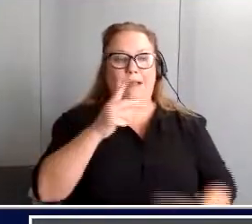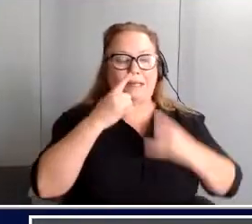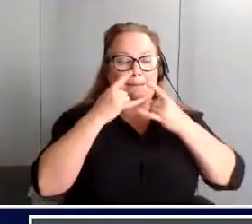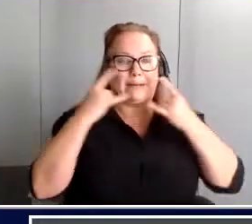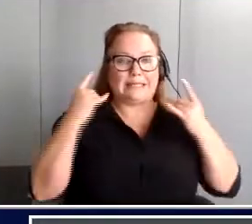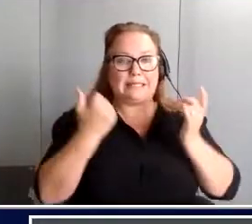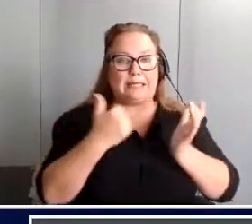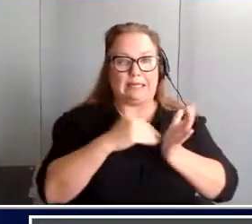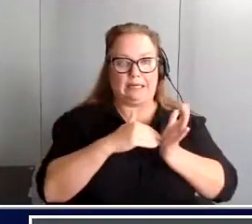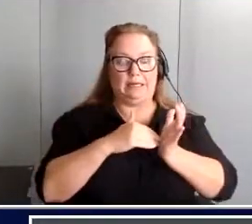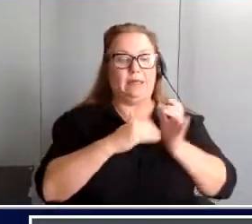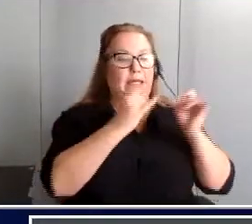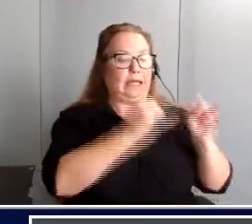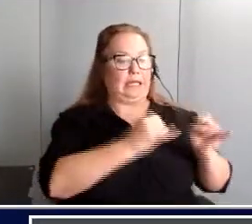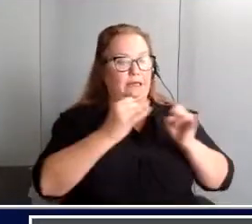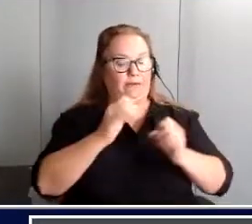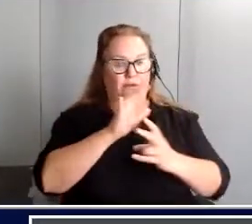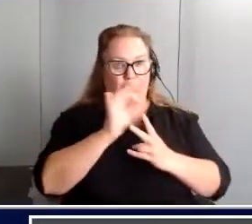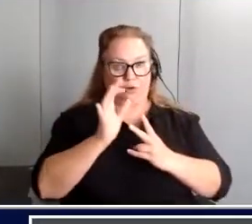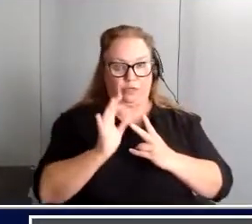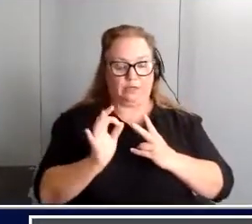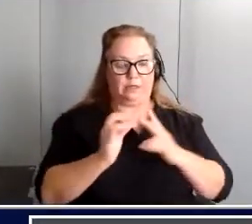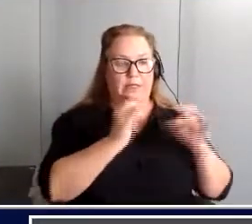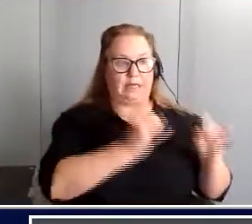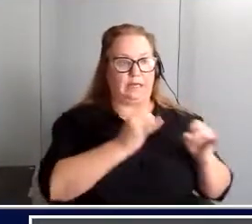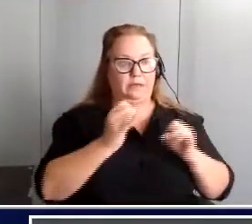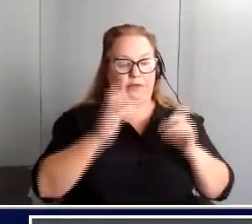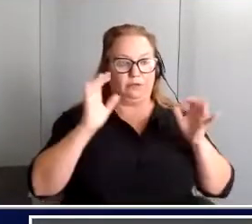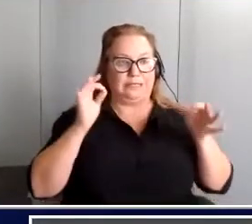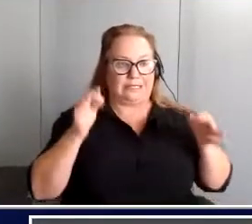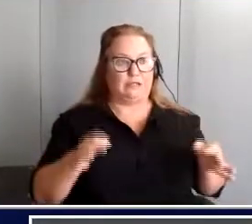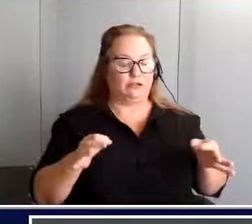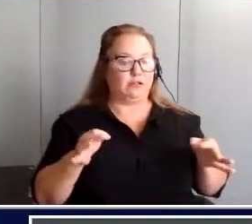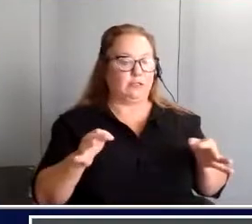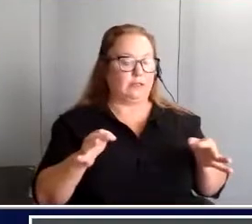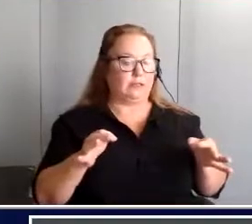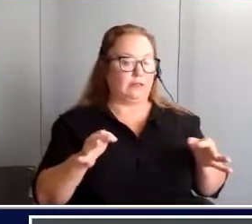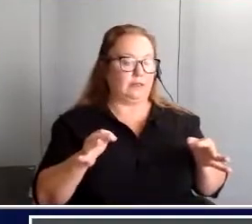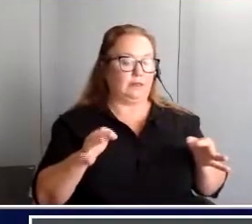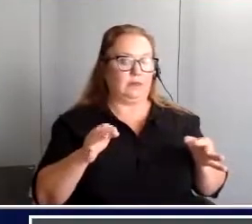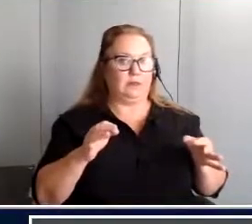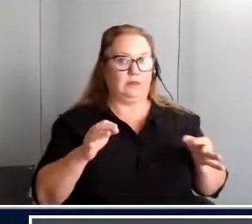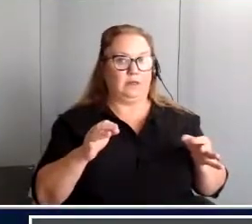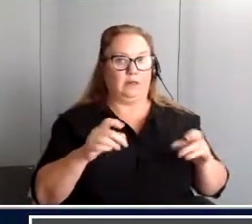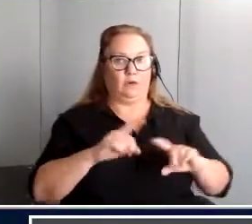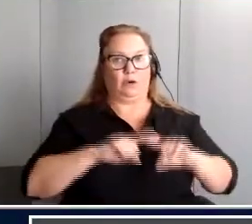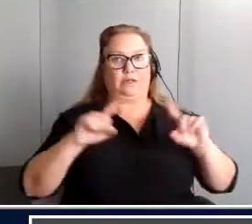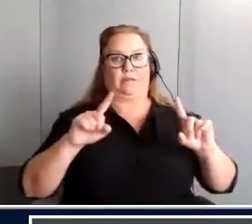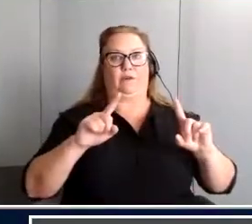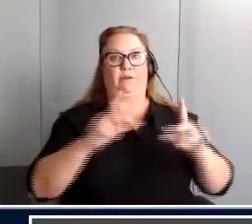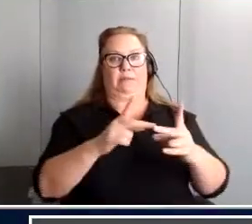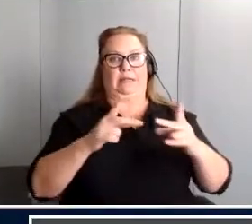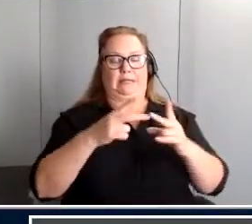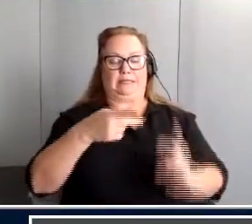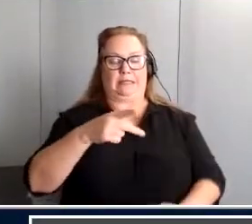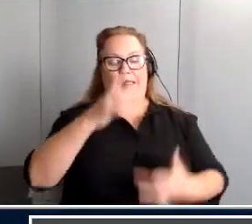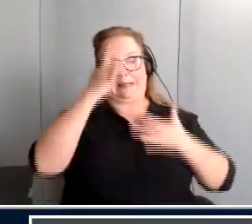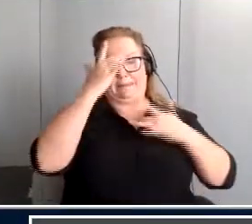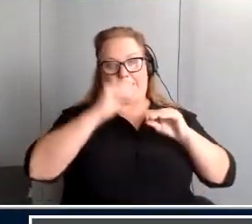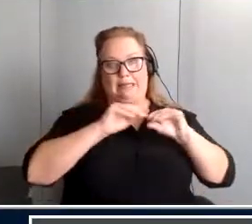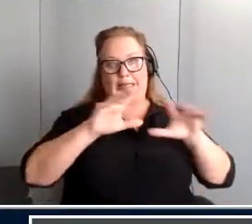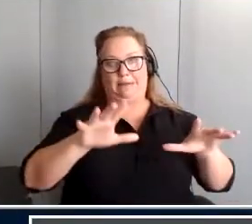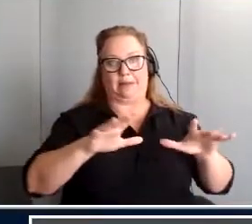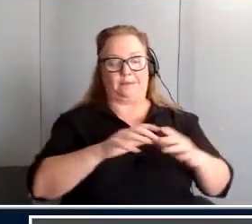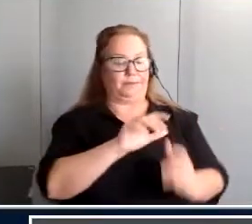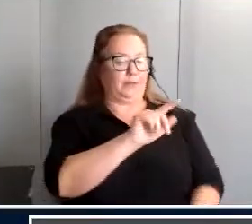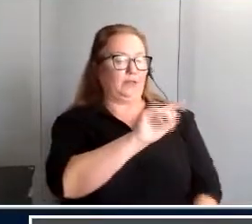to individual choices, individual decisions. And I think we're at a different point in the pandemic than we were before, because our tools are so much